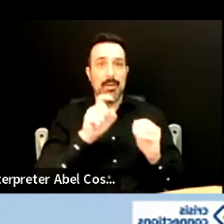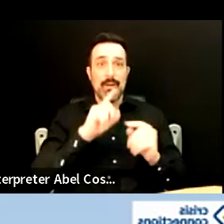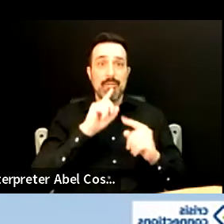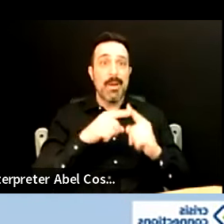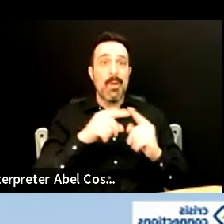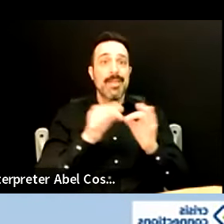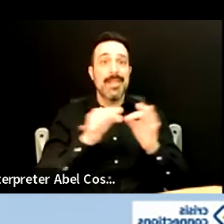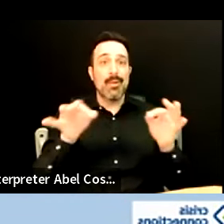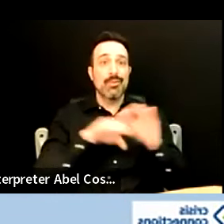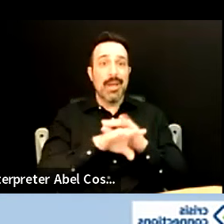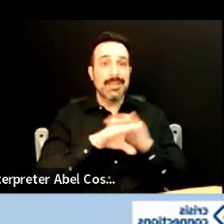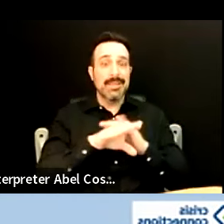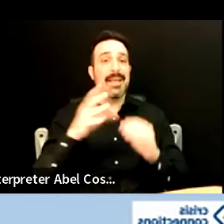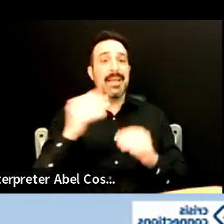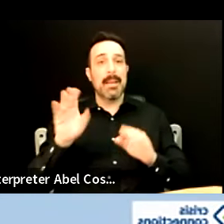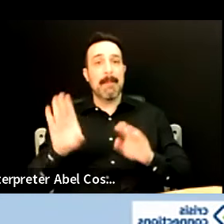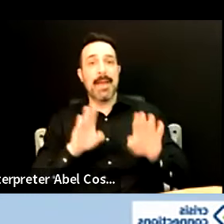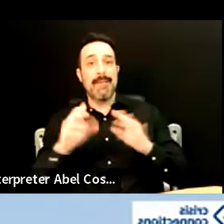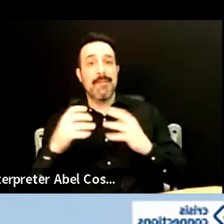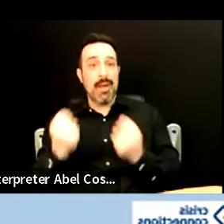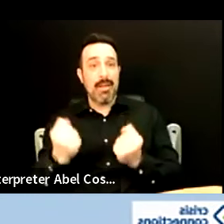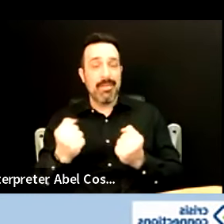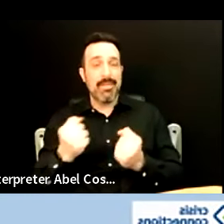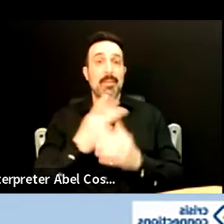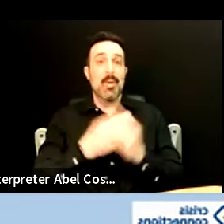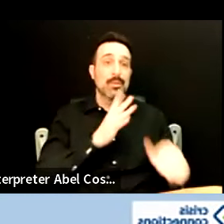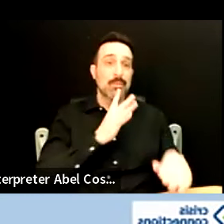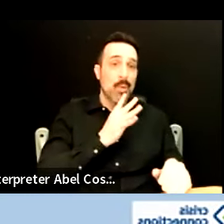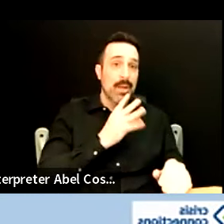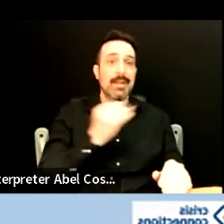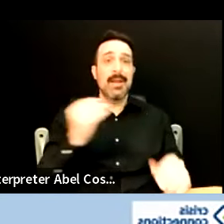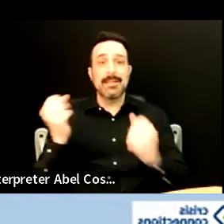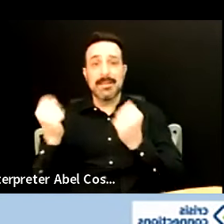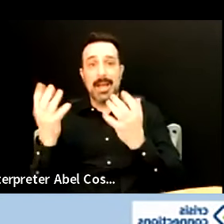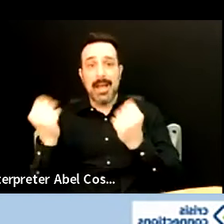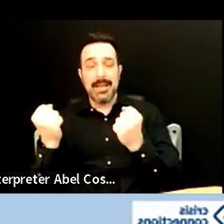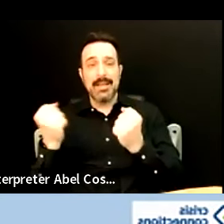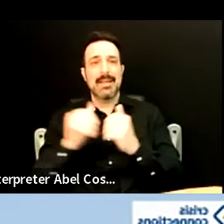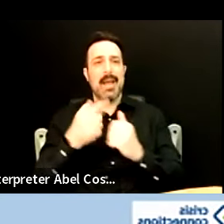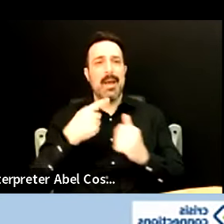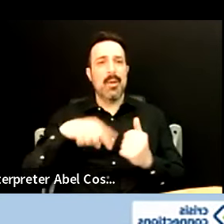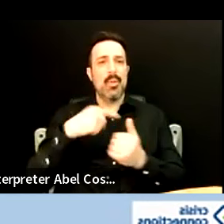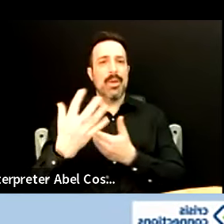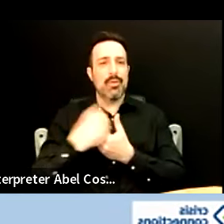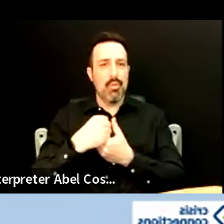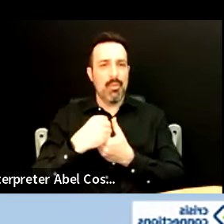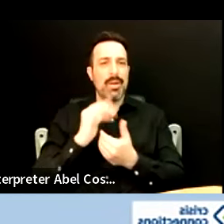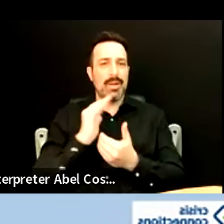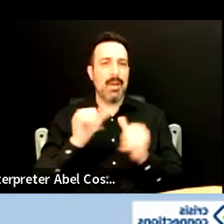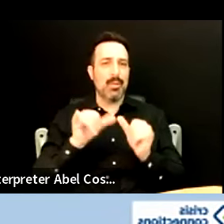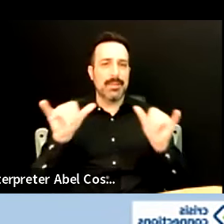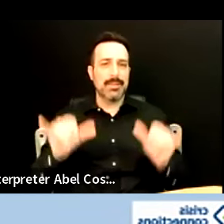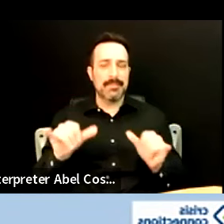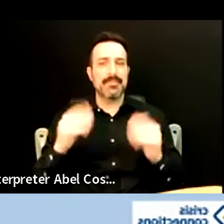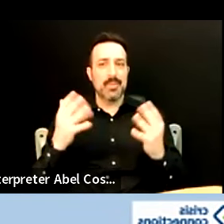language access and behavioral health, right? In both spoken and sign, and how we incorporate that into our system. So